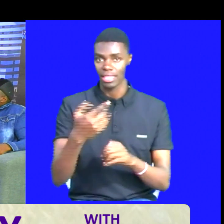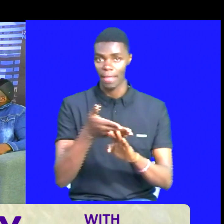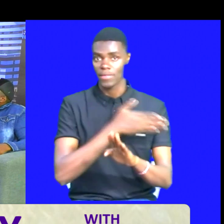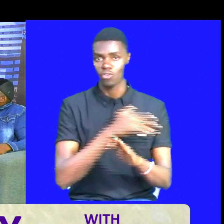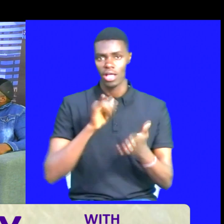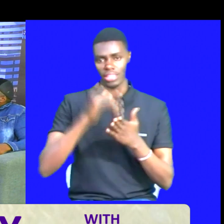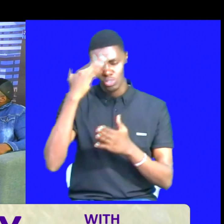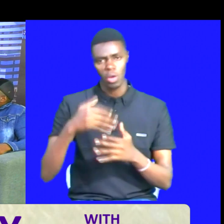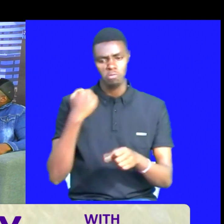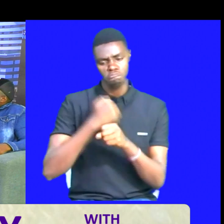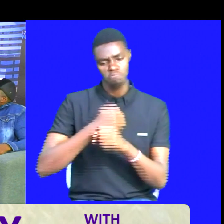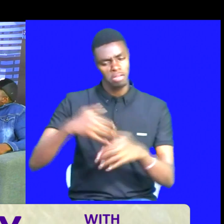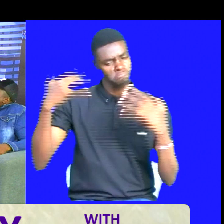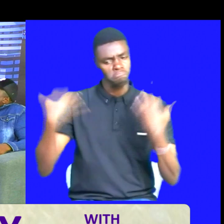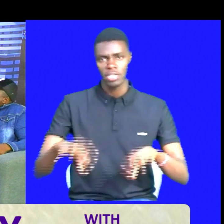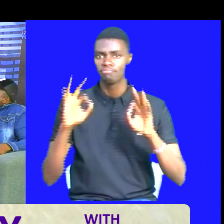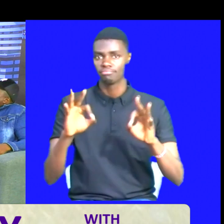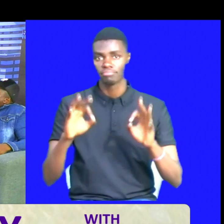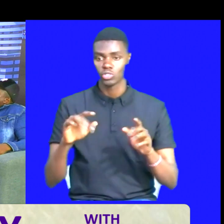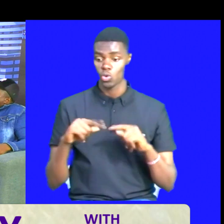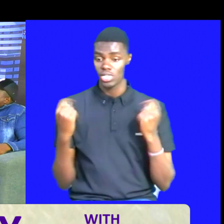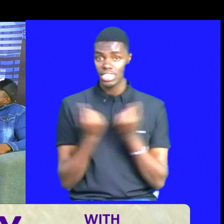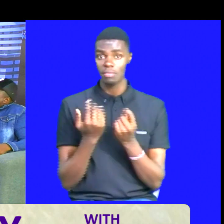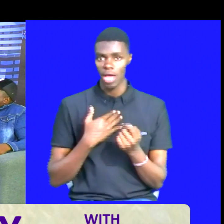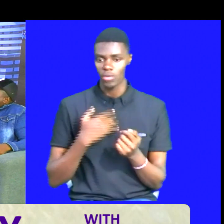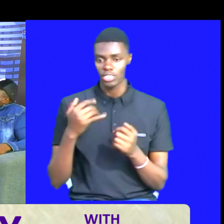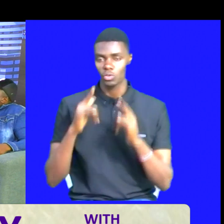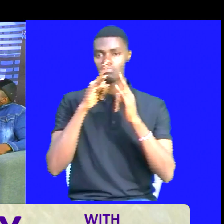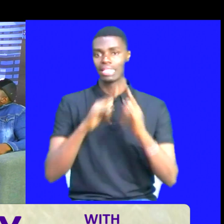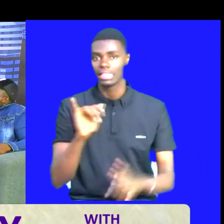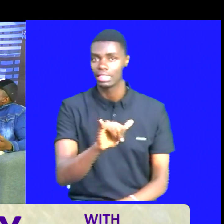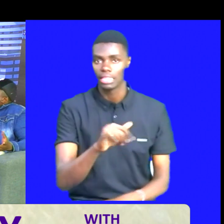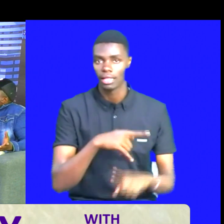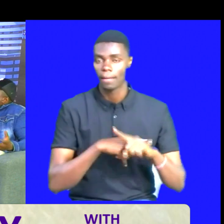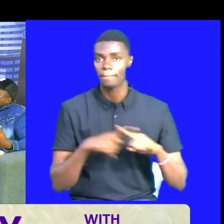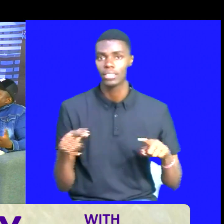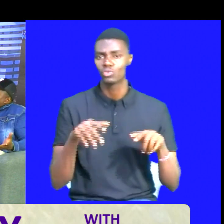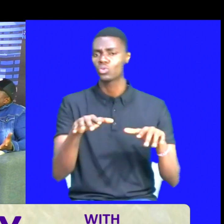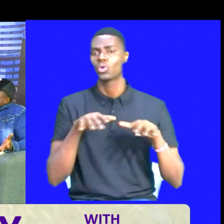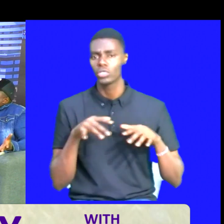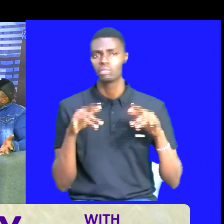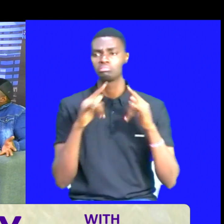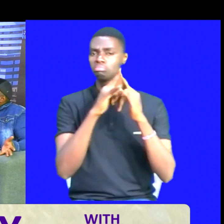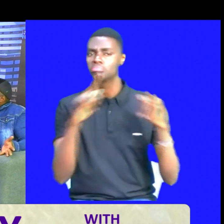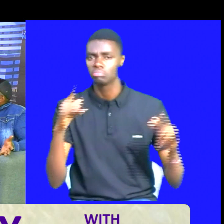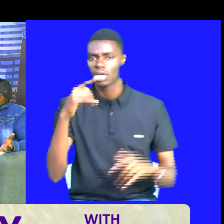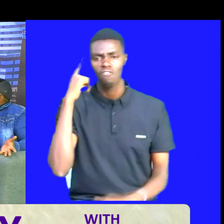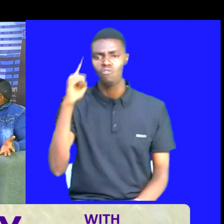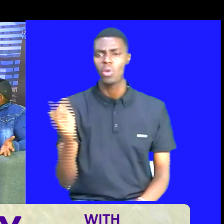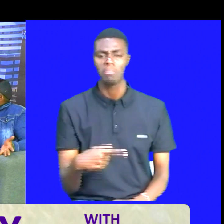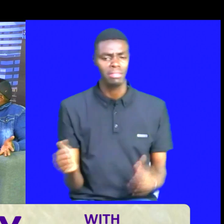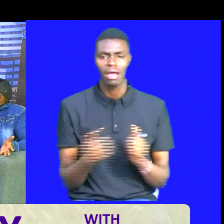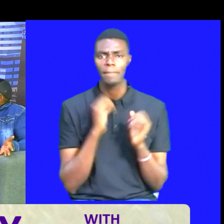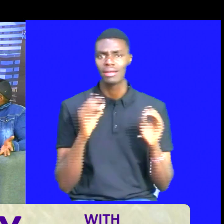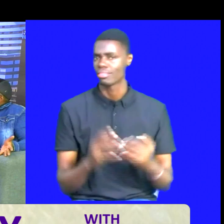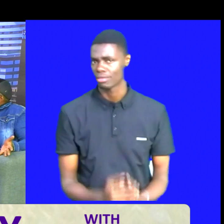they performed marvelous. And again, our team, we were supposed to be in the camp, but again, we were waiting at least to be in the camp for like 1 month, but it didn't happen in the